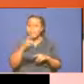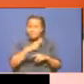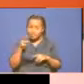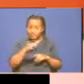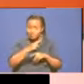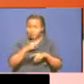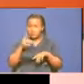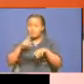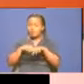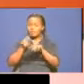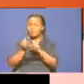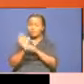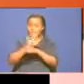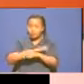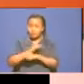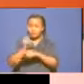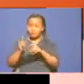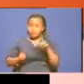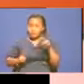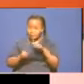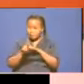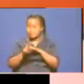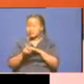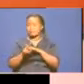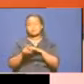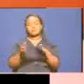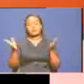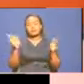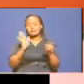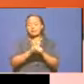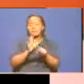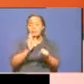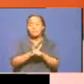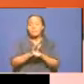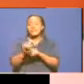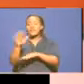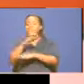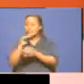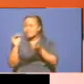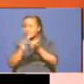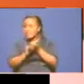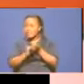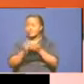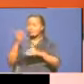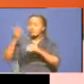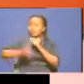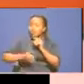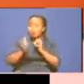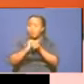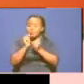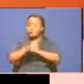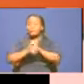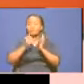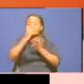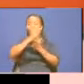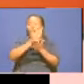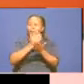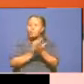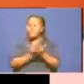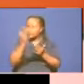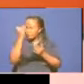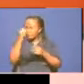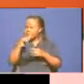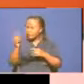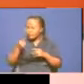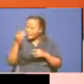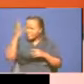pandemic started, a lot of centers across the world halted their transplant program because we needed to know what exactly